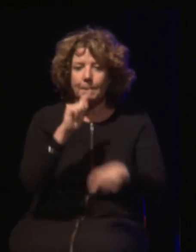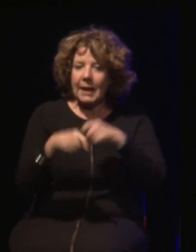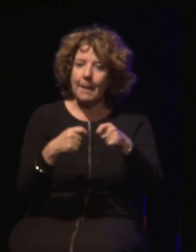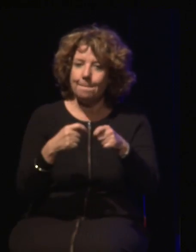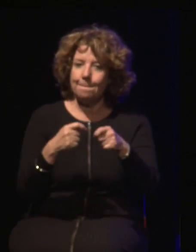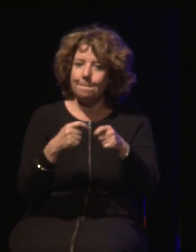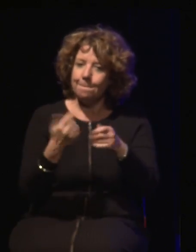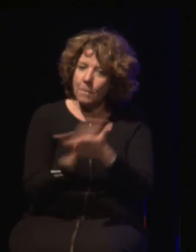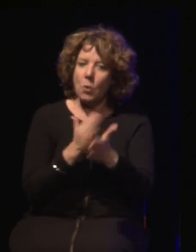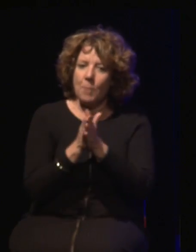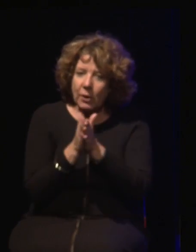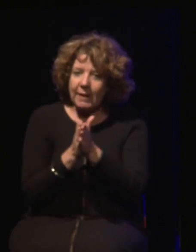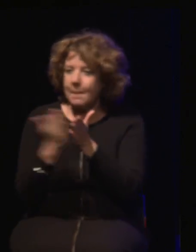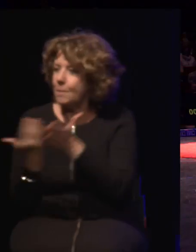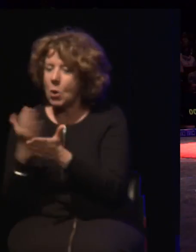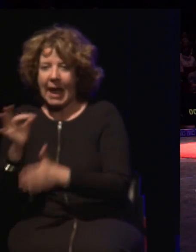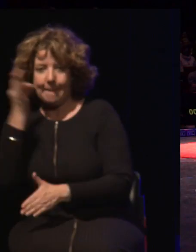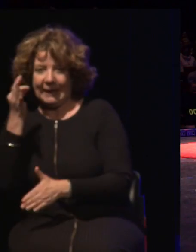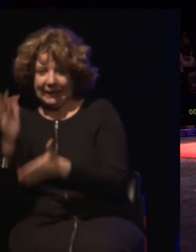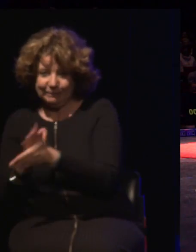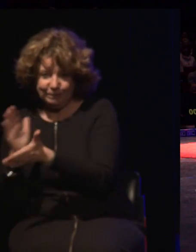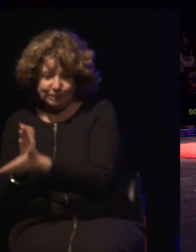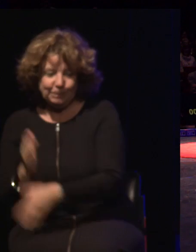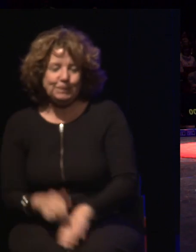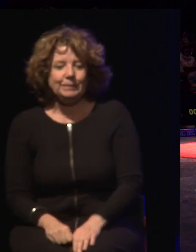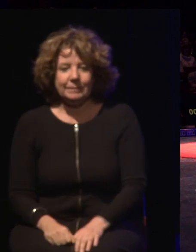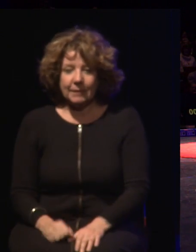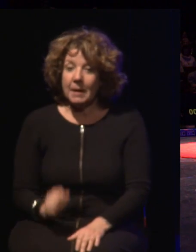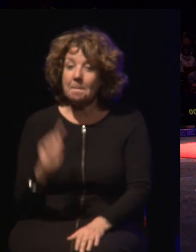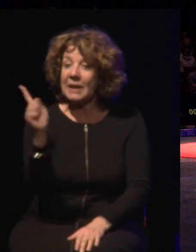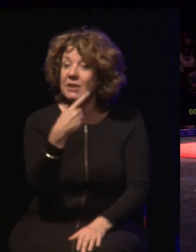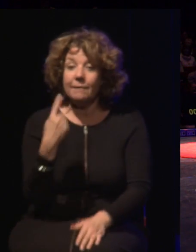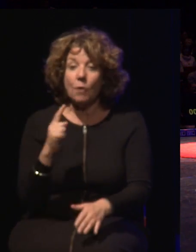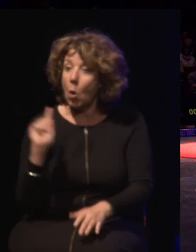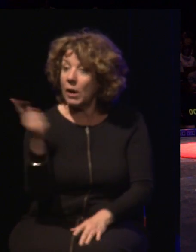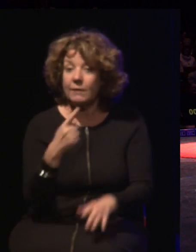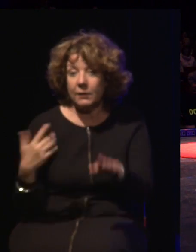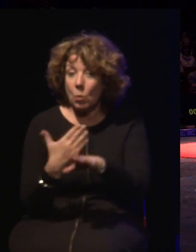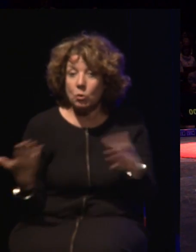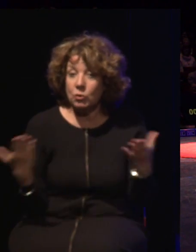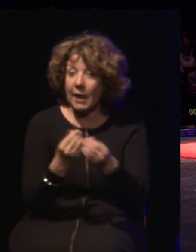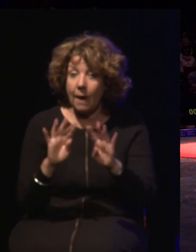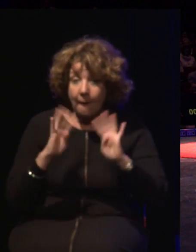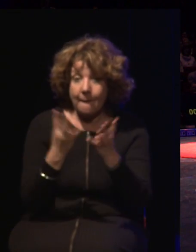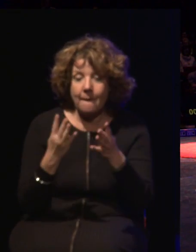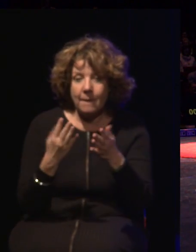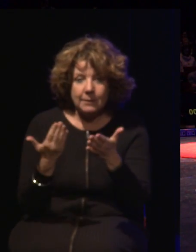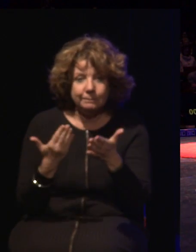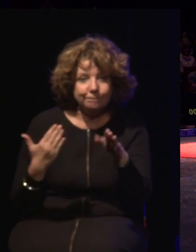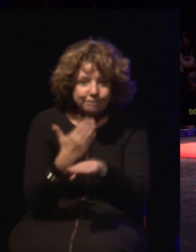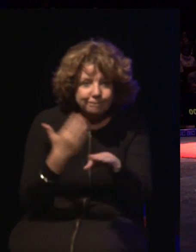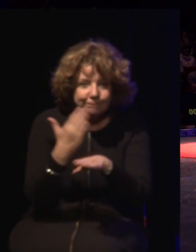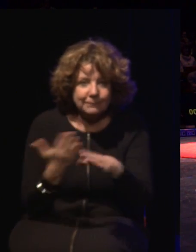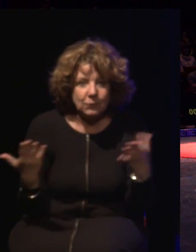motivated and a little more happy. Imagine if we all worked together a little more, and the difference this could